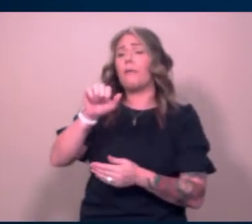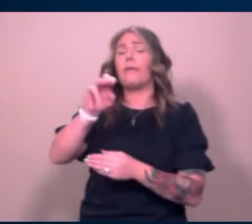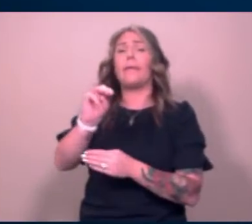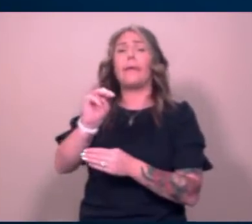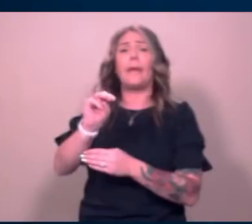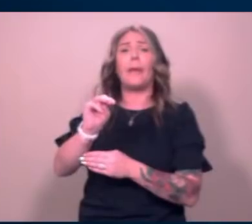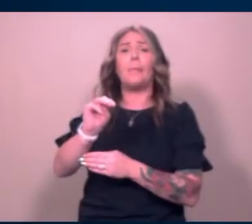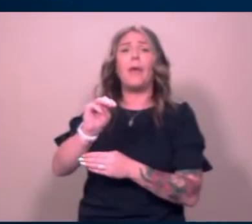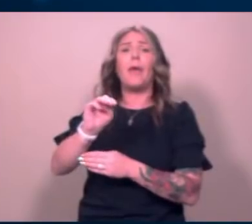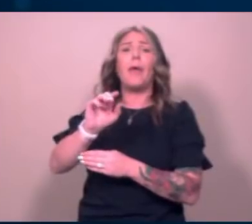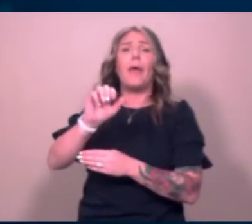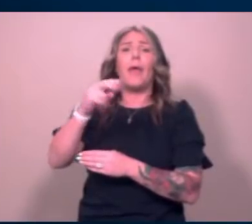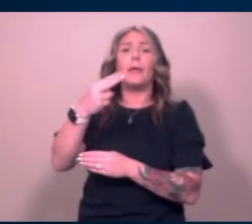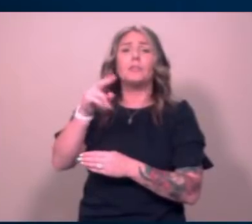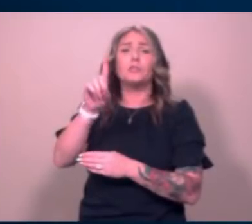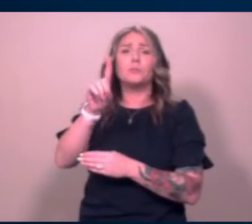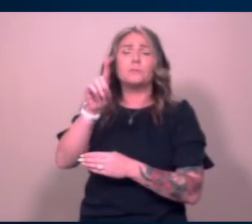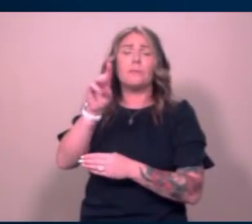How are things for y'all?